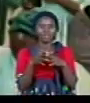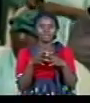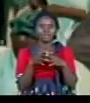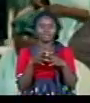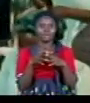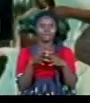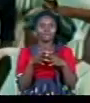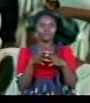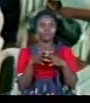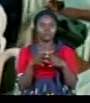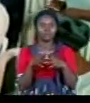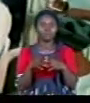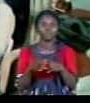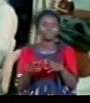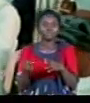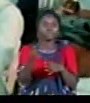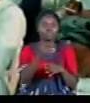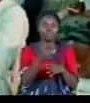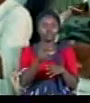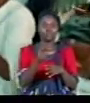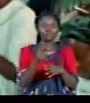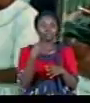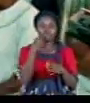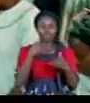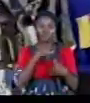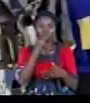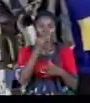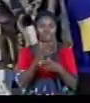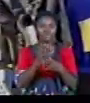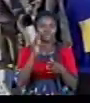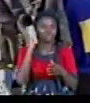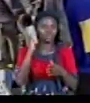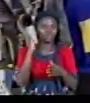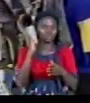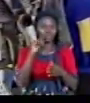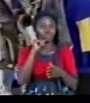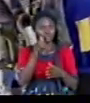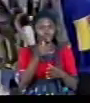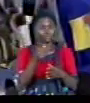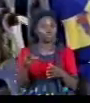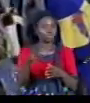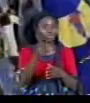Those who have not given tomorrow, they give their testimonies.